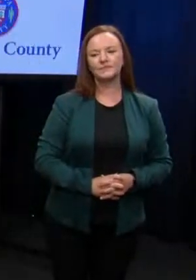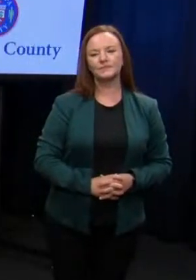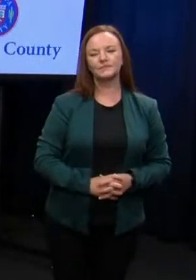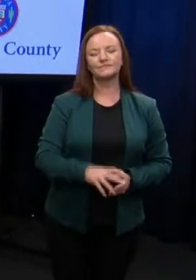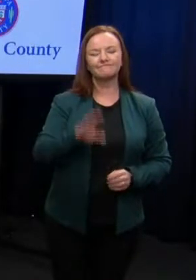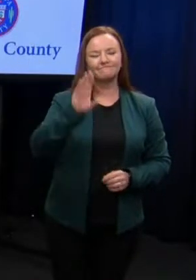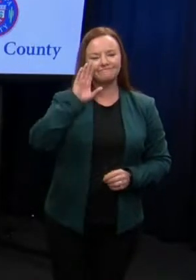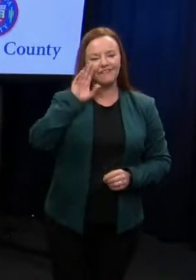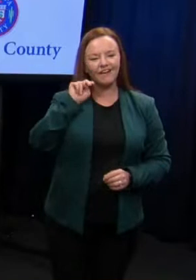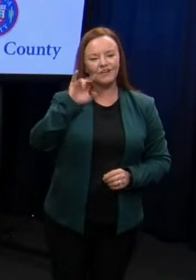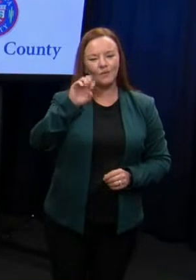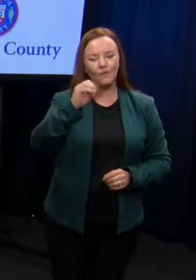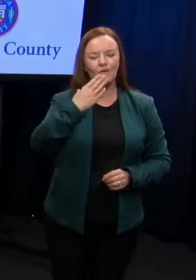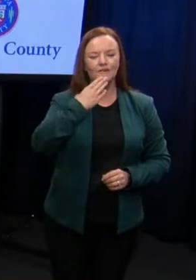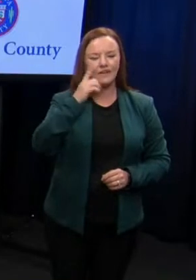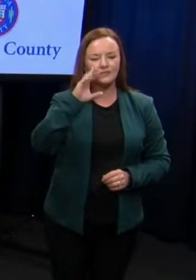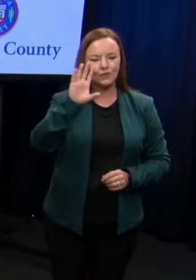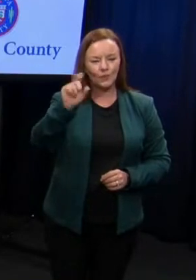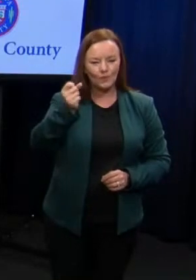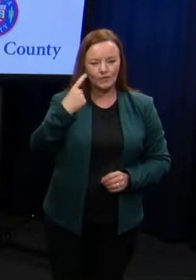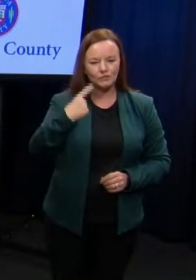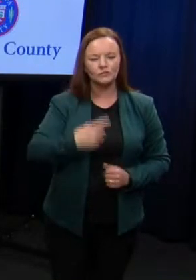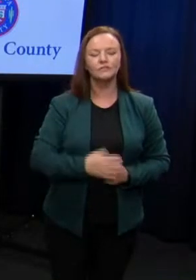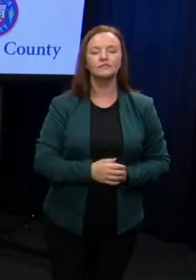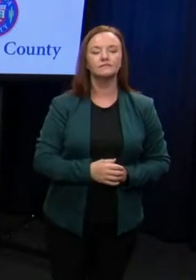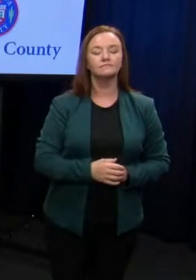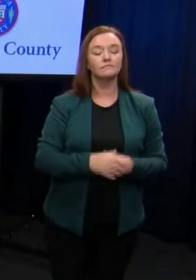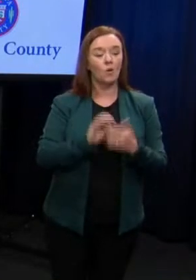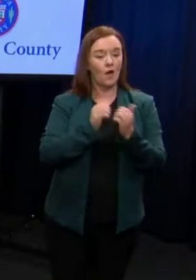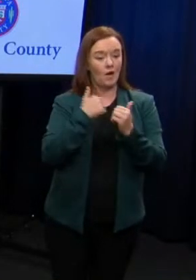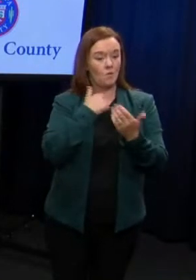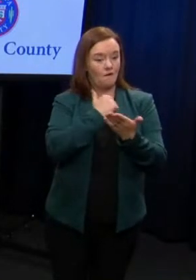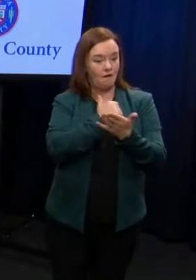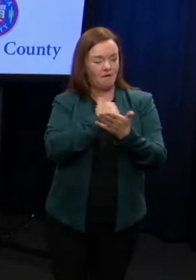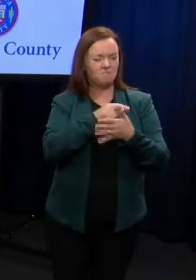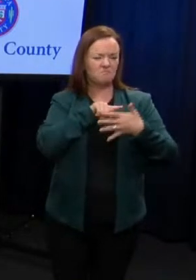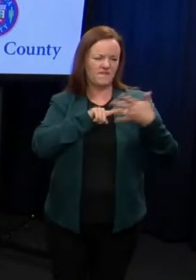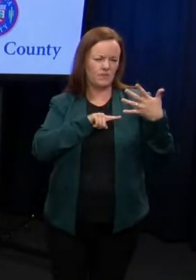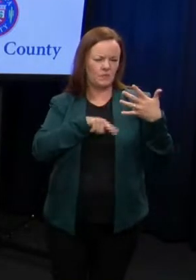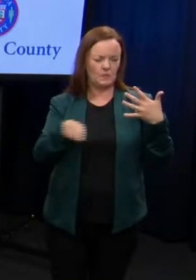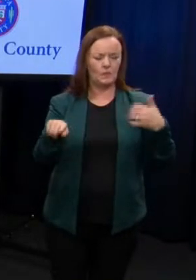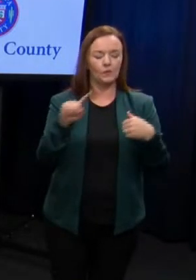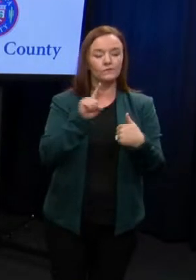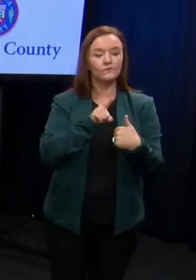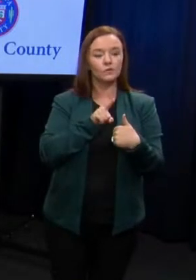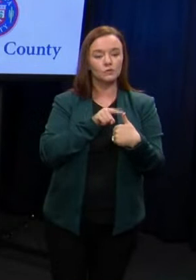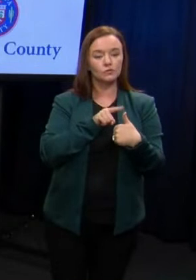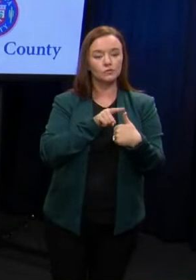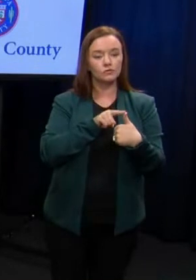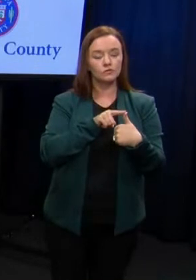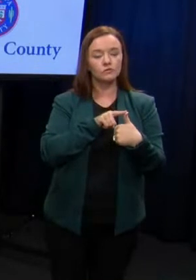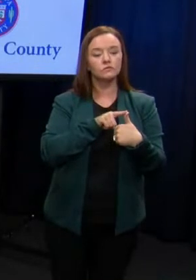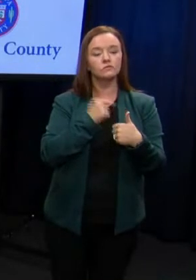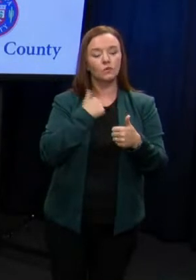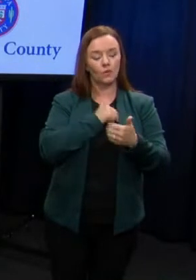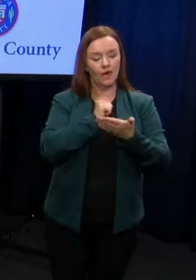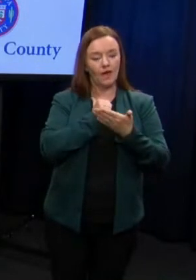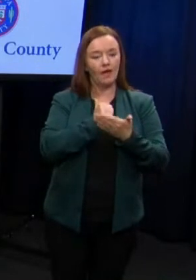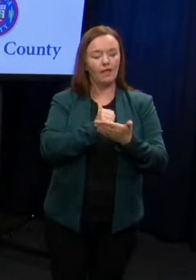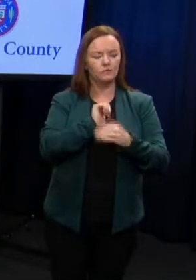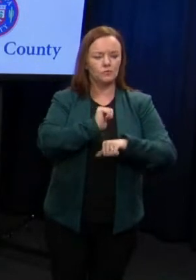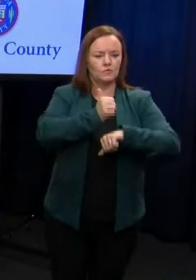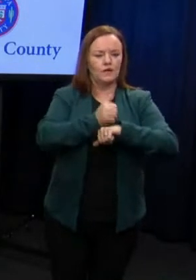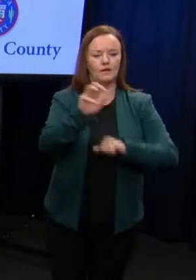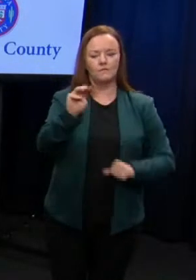Hi, Nicole. Thank you for that question. So we're doing a few different things. The first is that we are helping set up